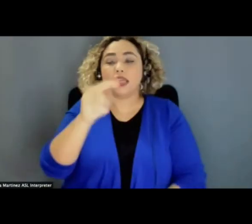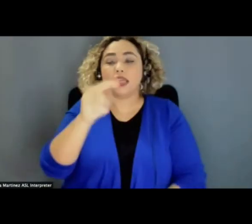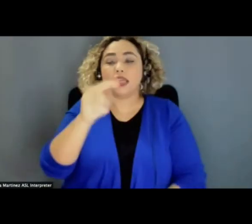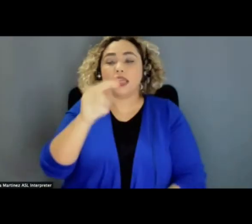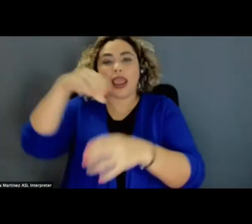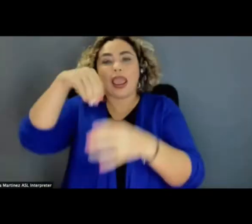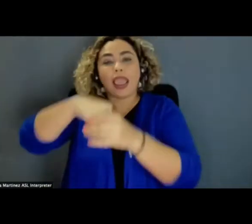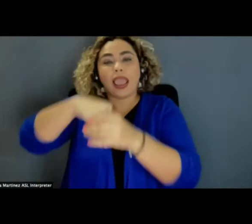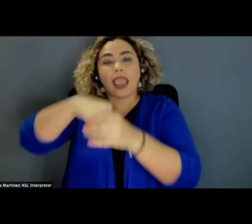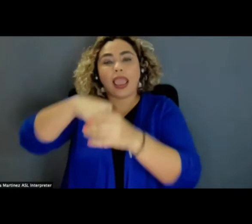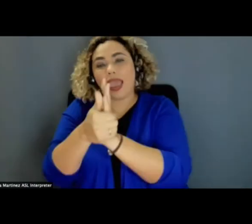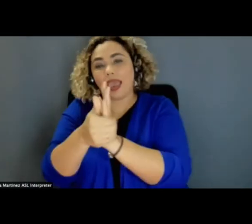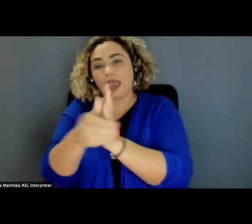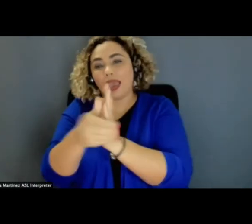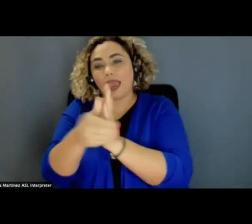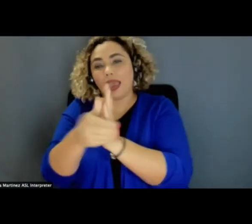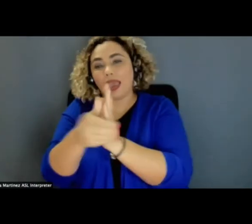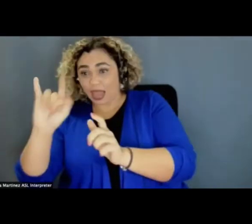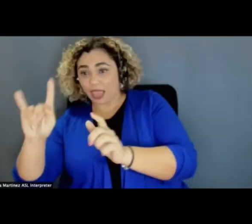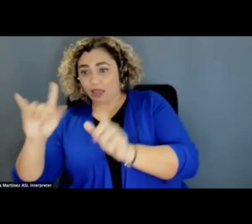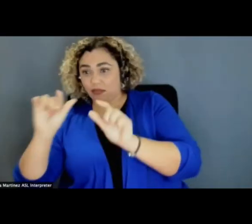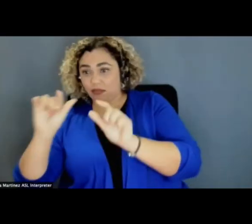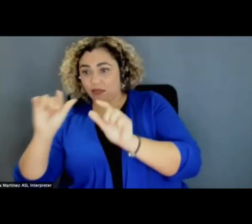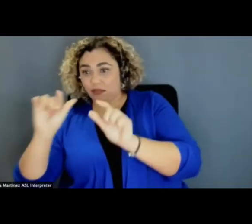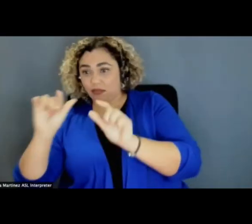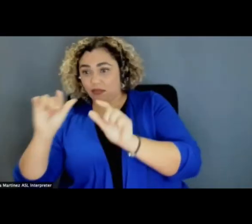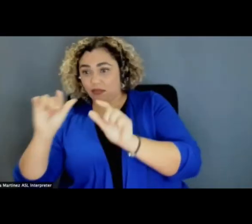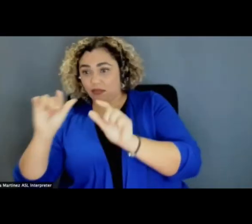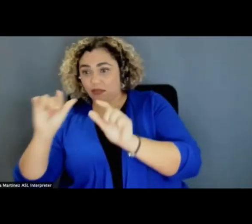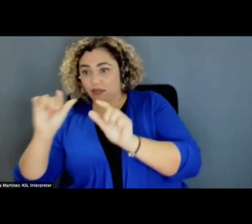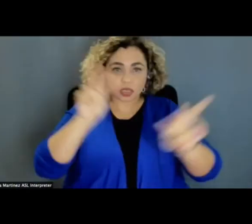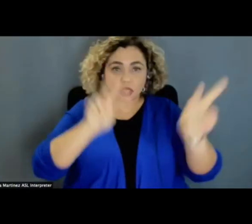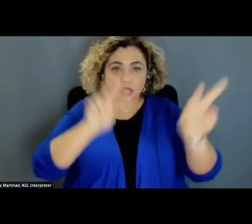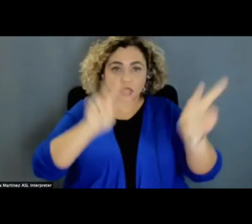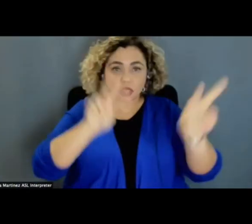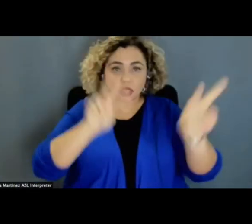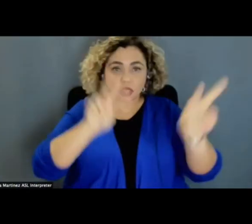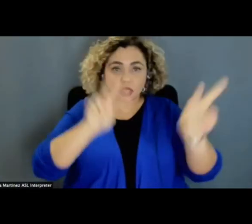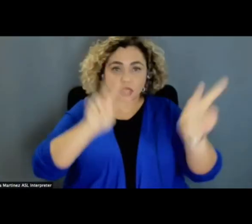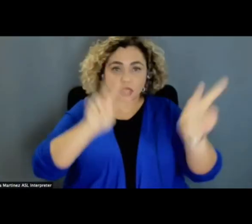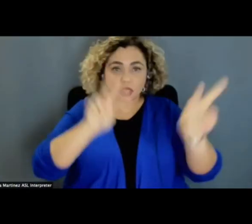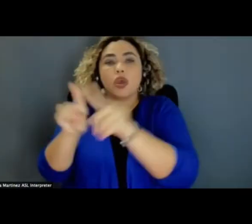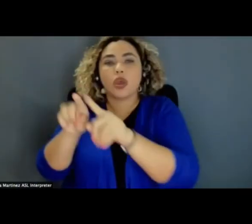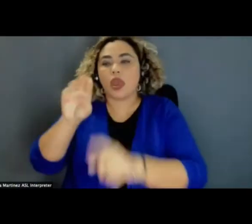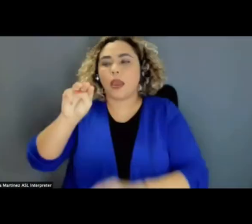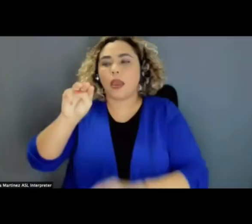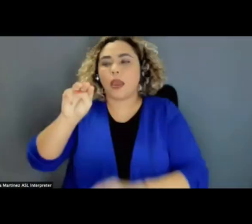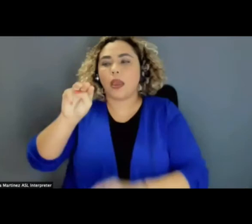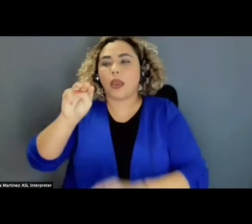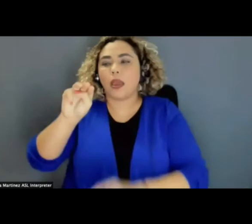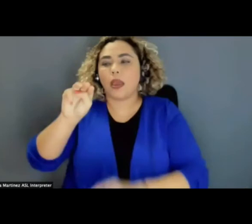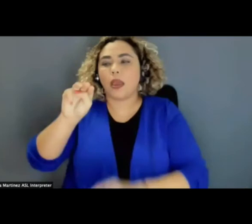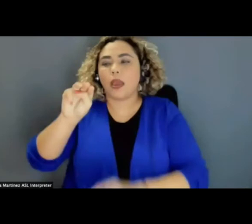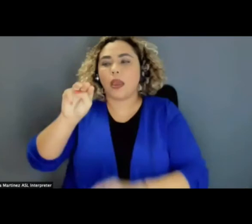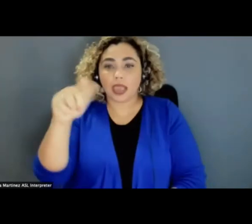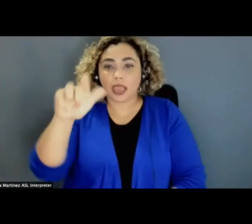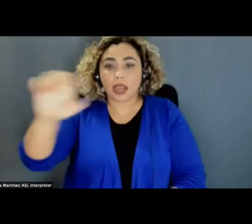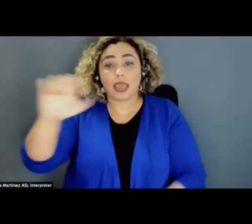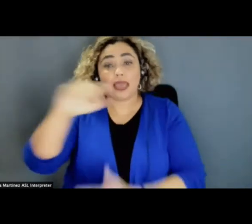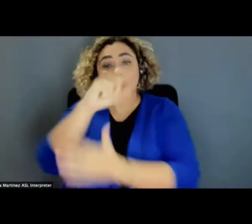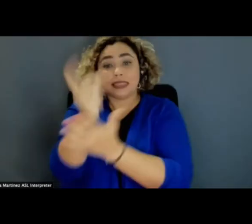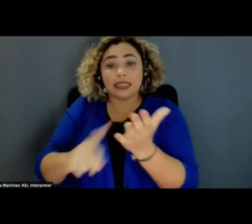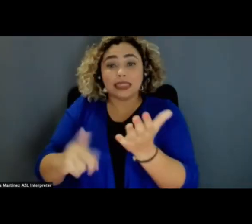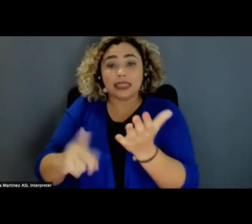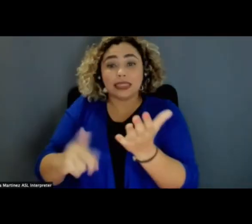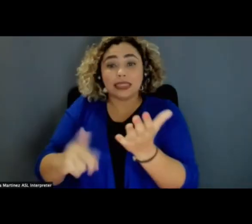is linked in the chat. I want to extend a special thanks to Malik Glee for his help in designing tonight's